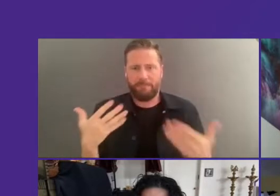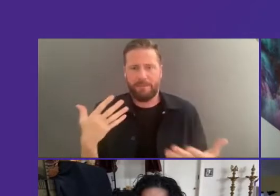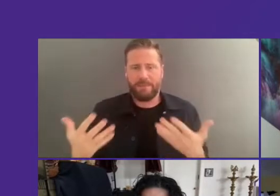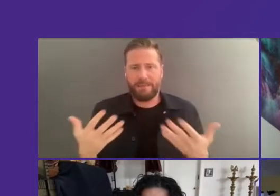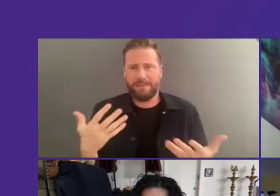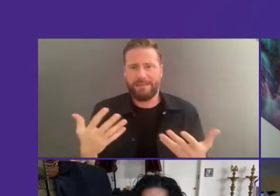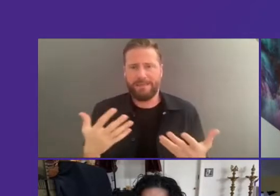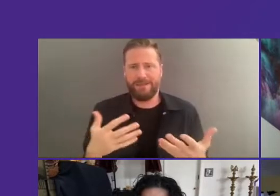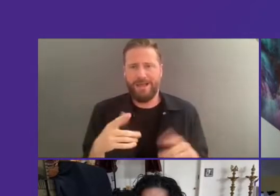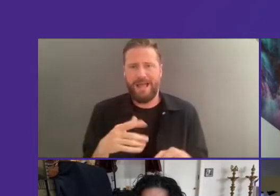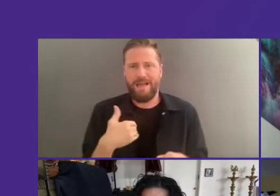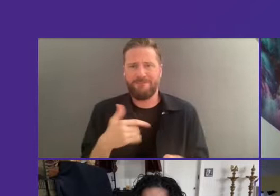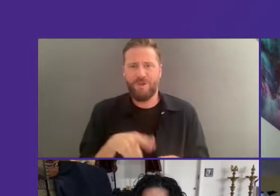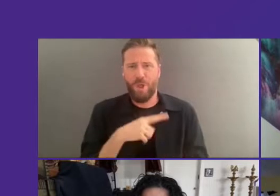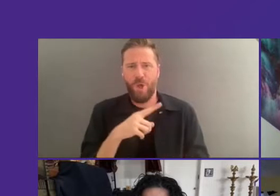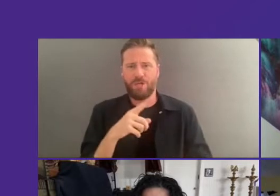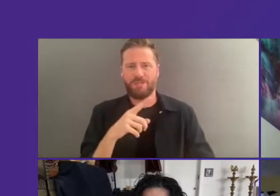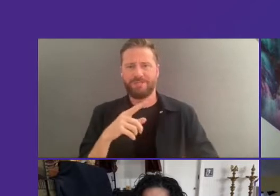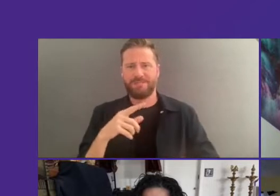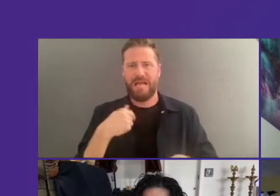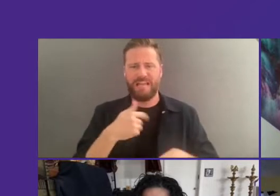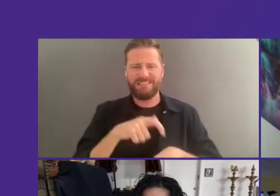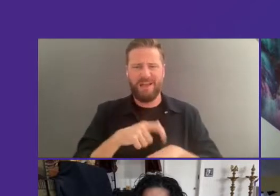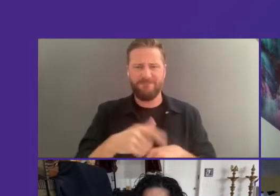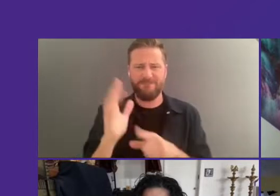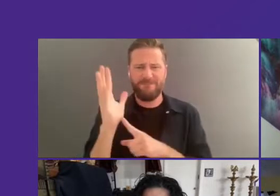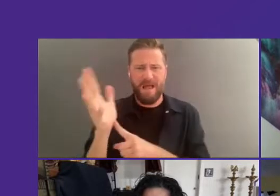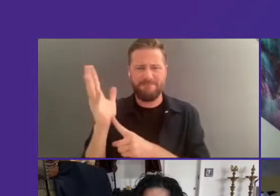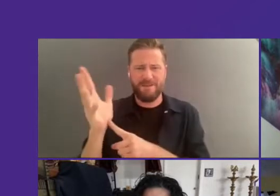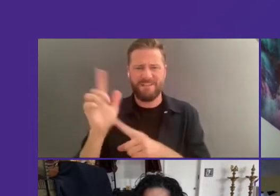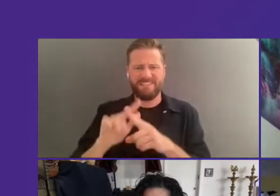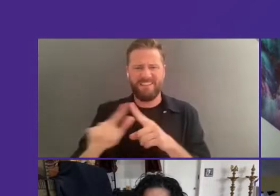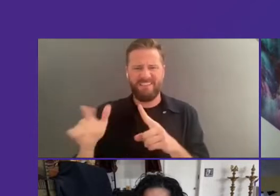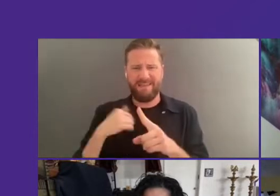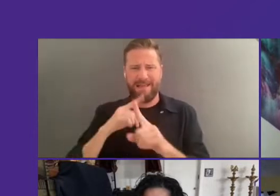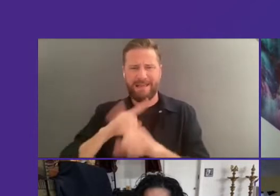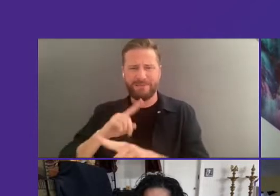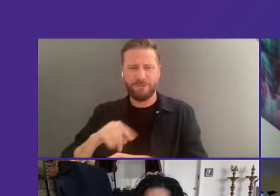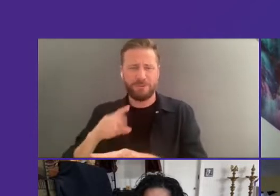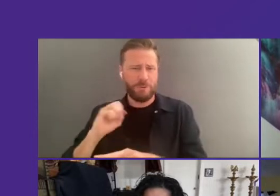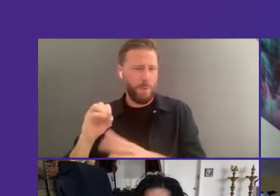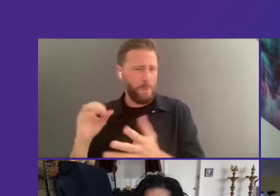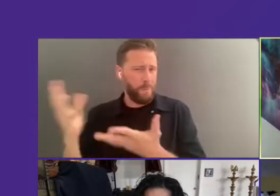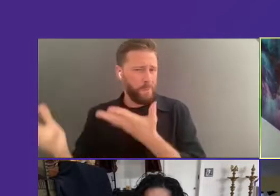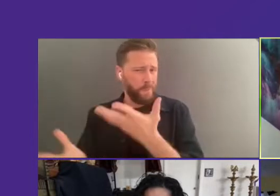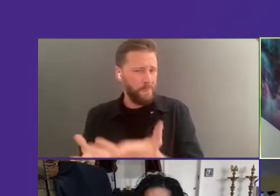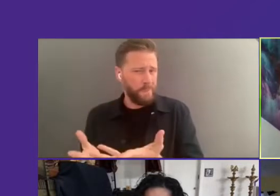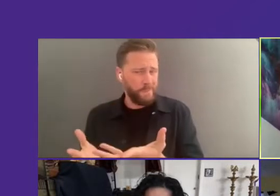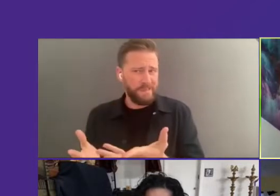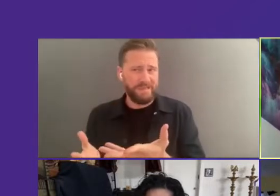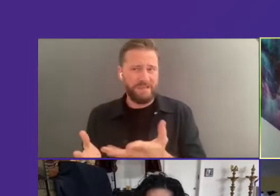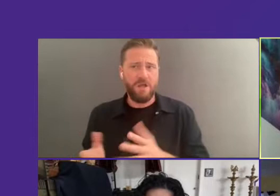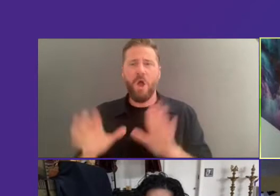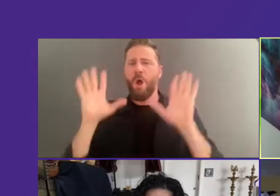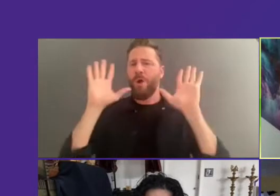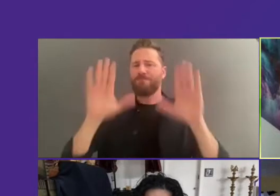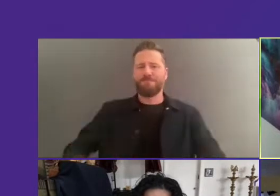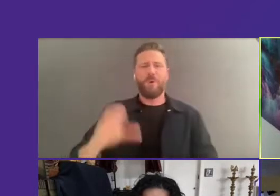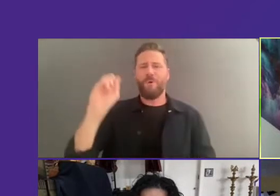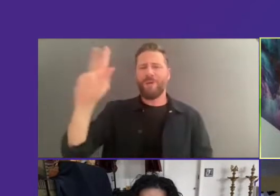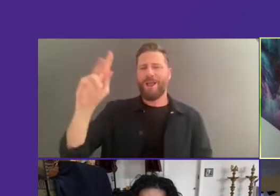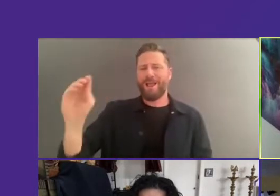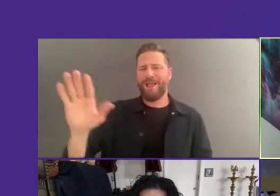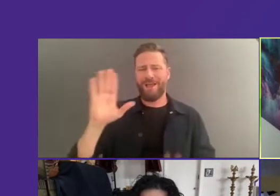have a long, I timed as 5 minutes and then answers to your 11 questions. Okay, no worries.